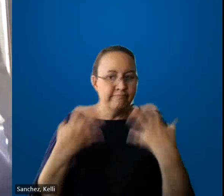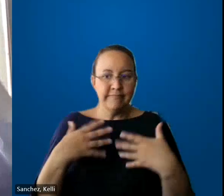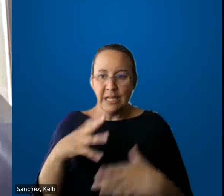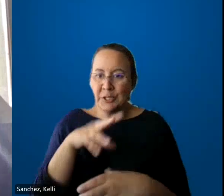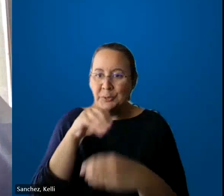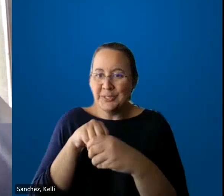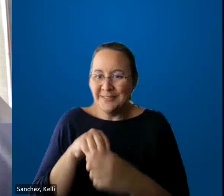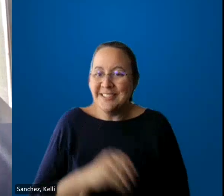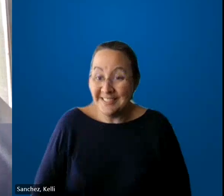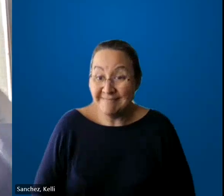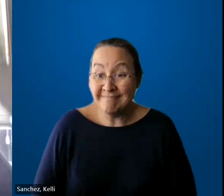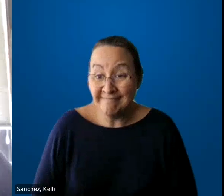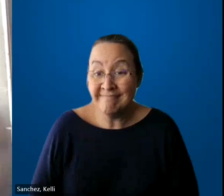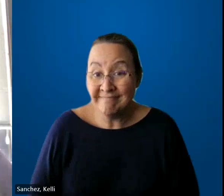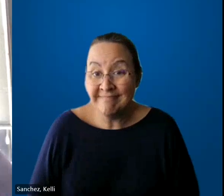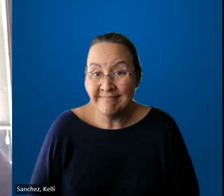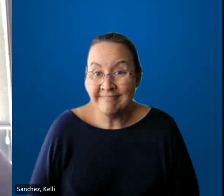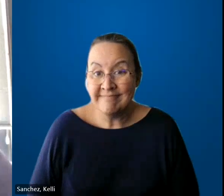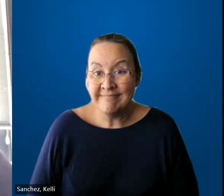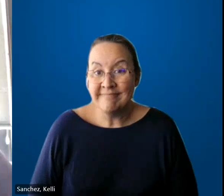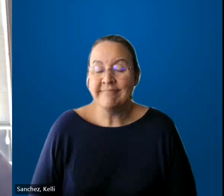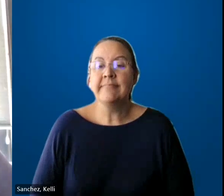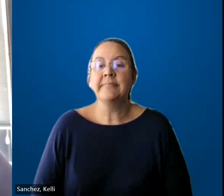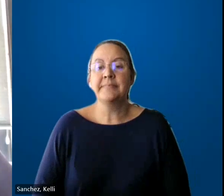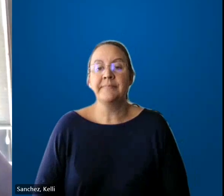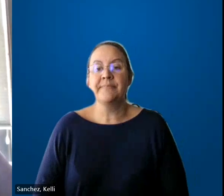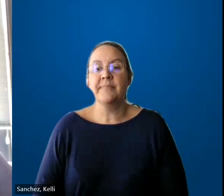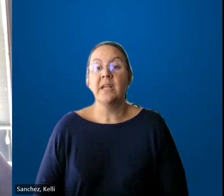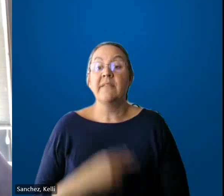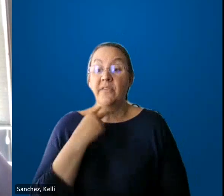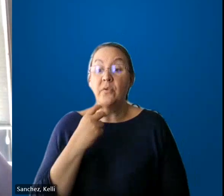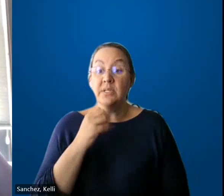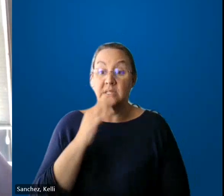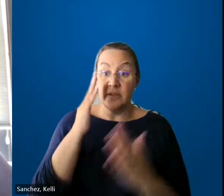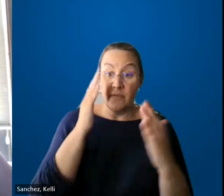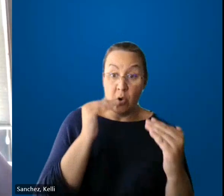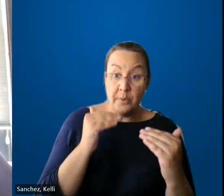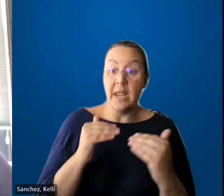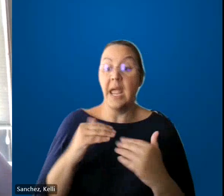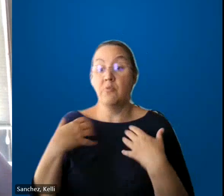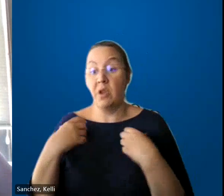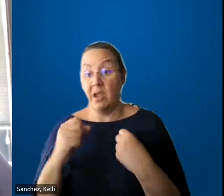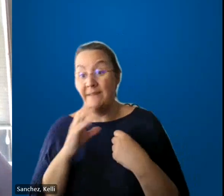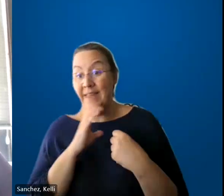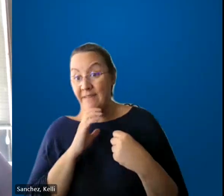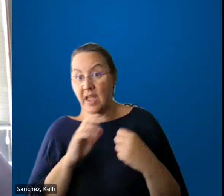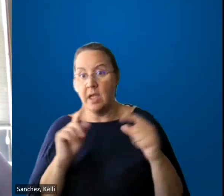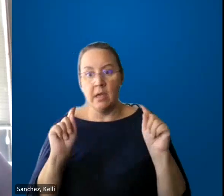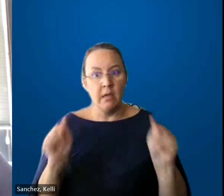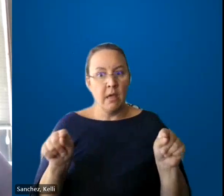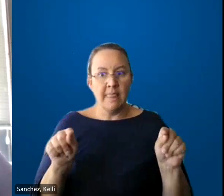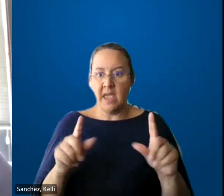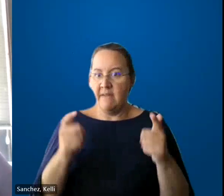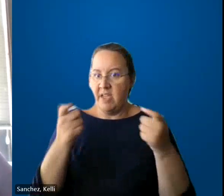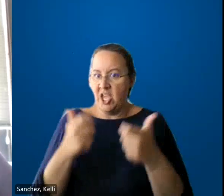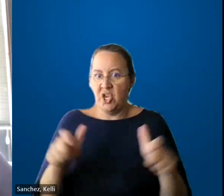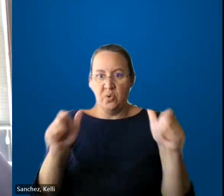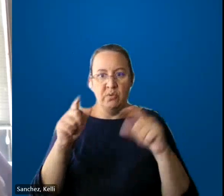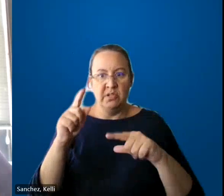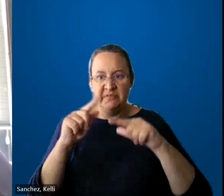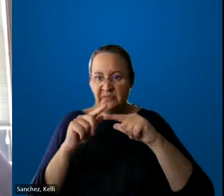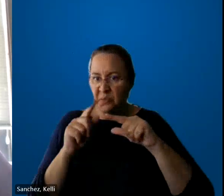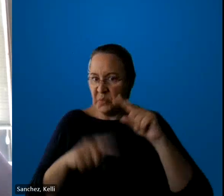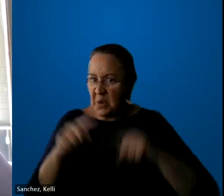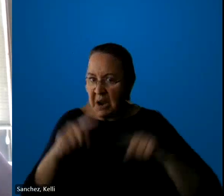inclusivity. And I can say for Voices of Hope and Recovery Cafe, they have a huge variety of people. Some people